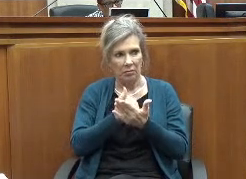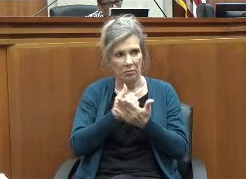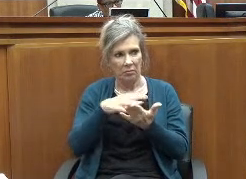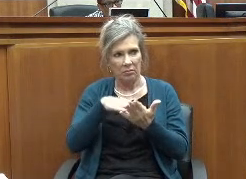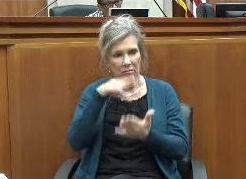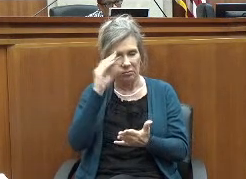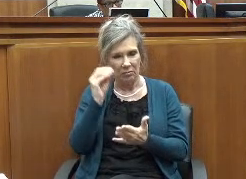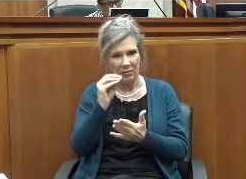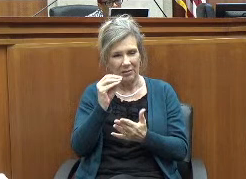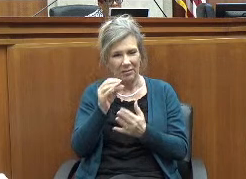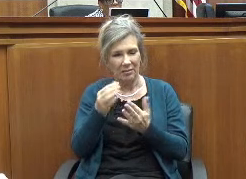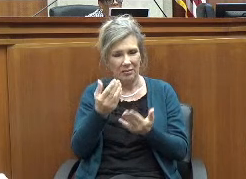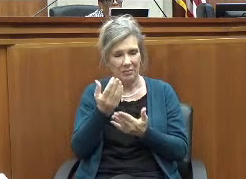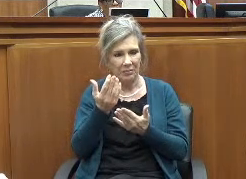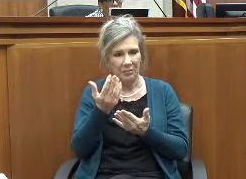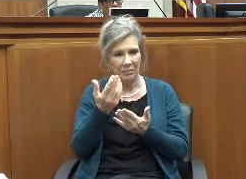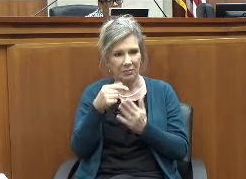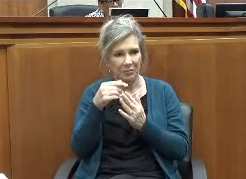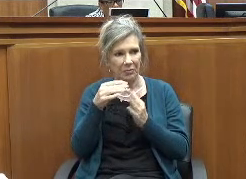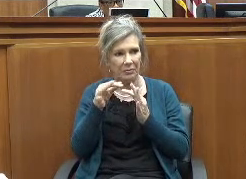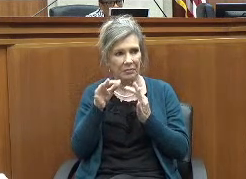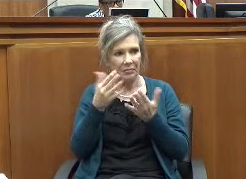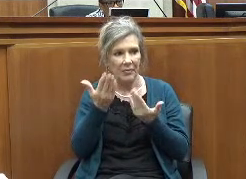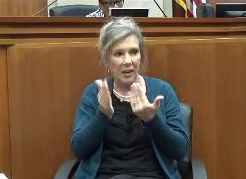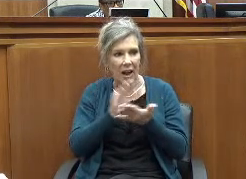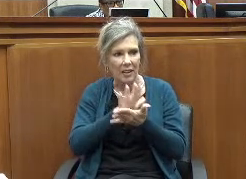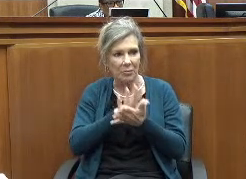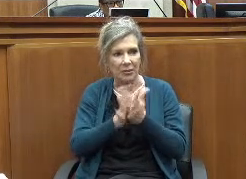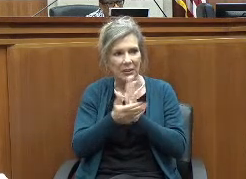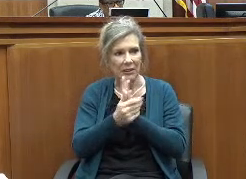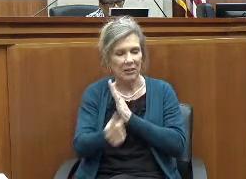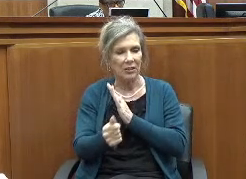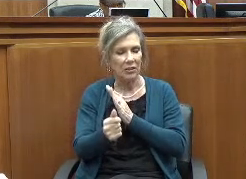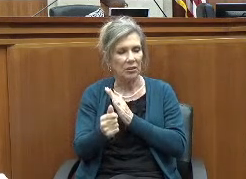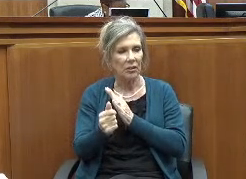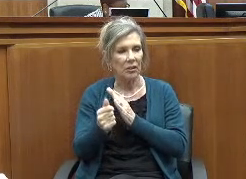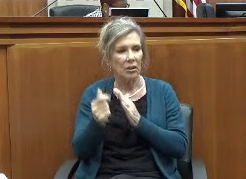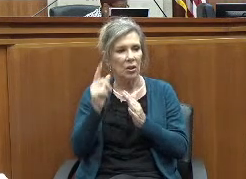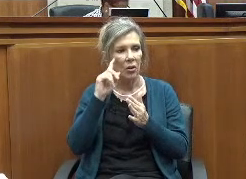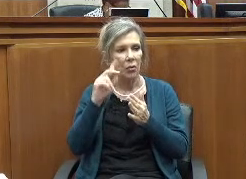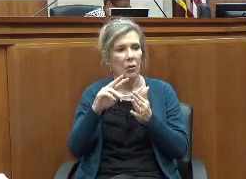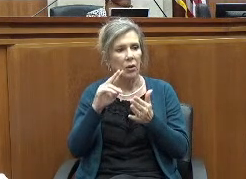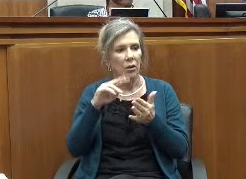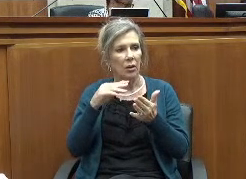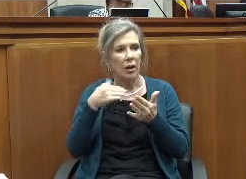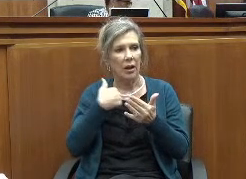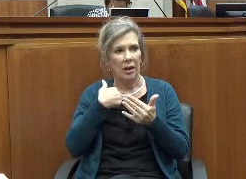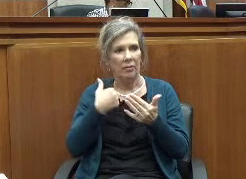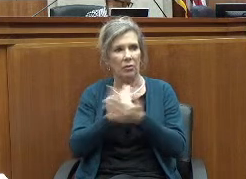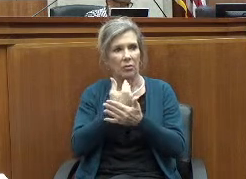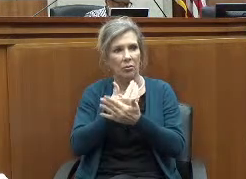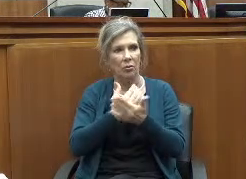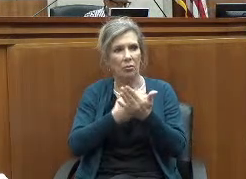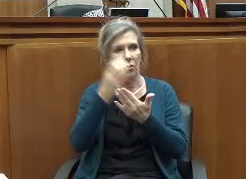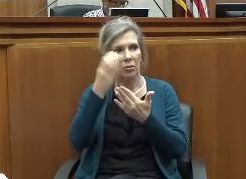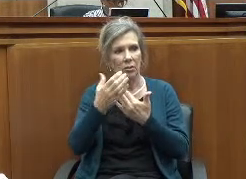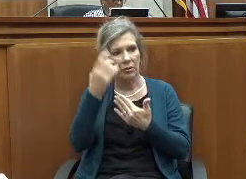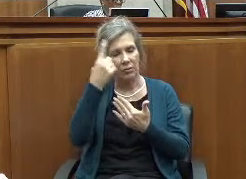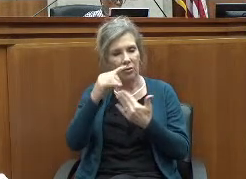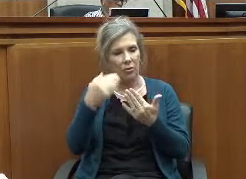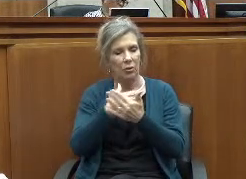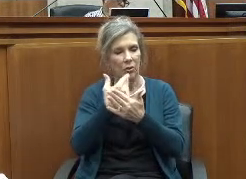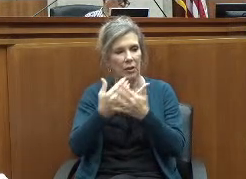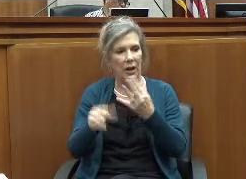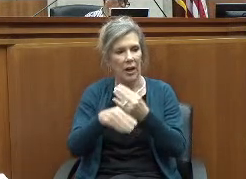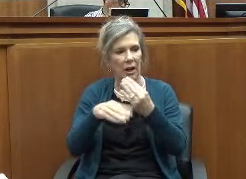academic skills. LACA will also endeavor to offer quality online Tier 1 core courses for newly added grade levels each year and has already begun the process